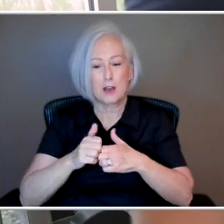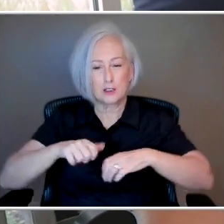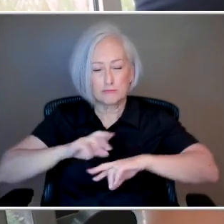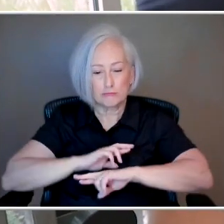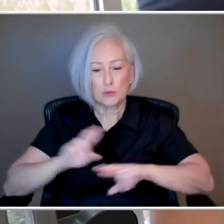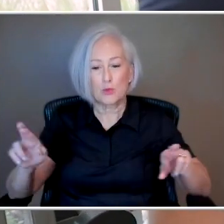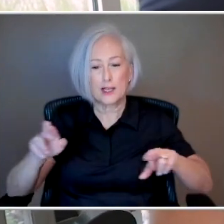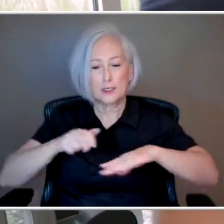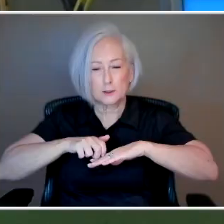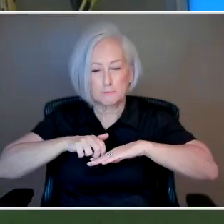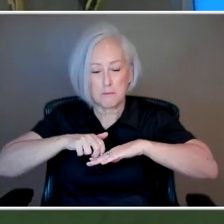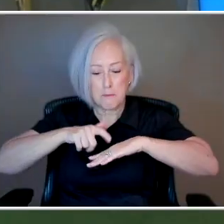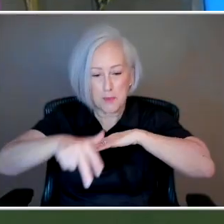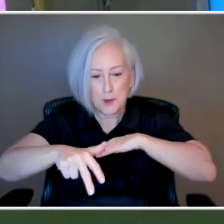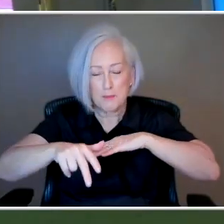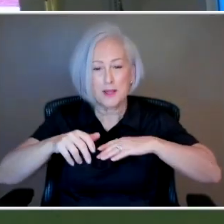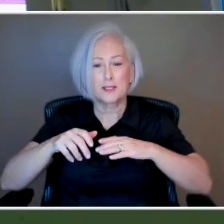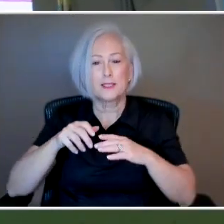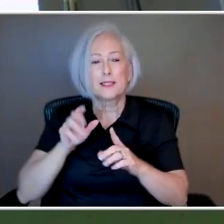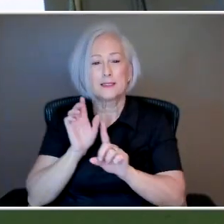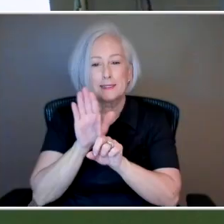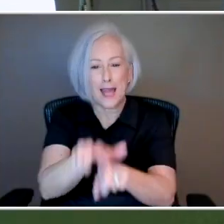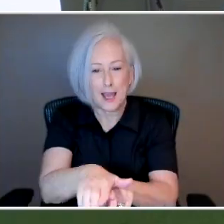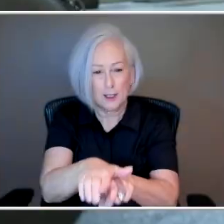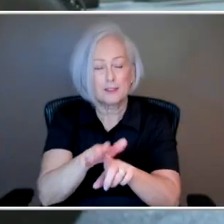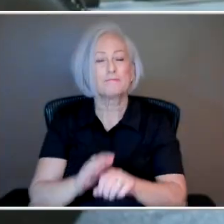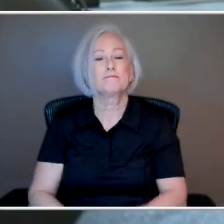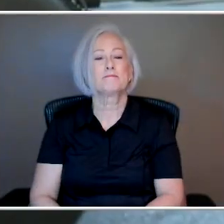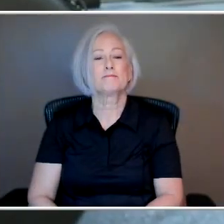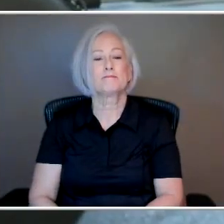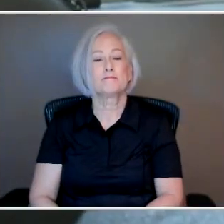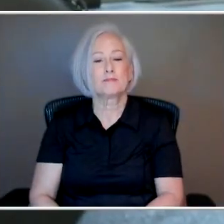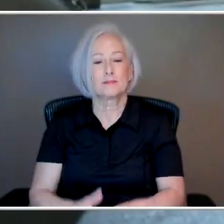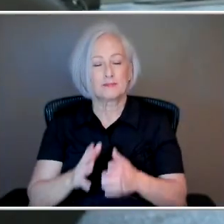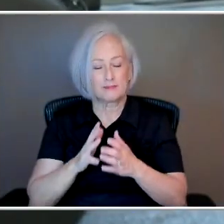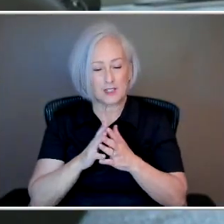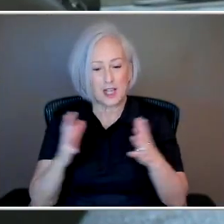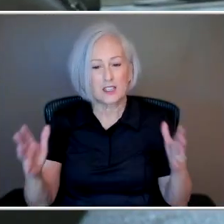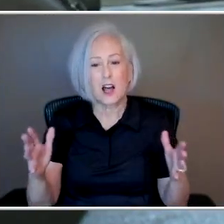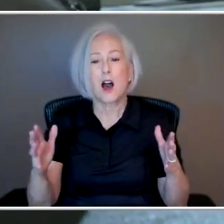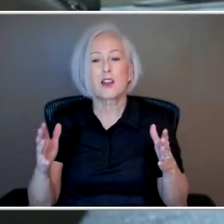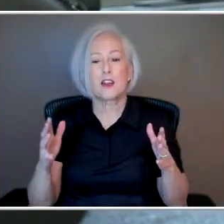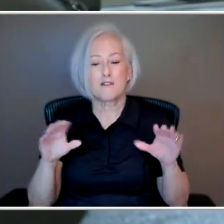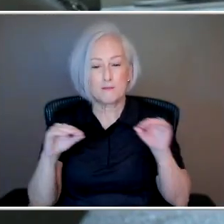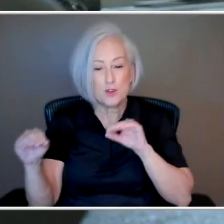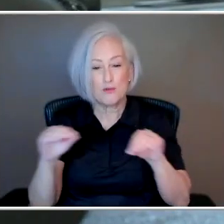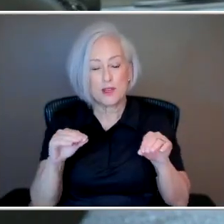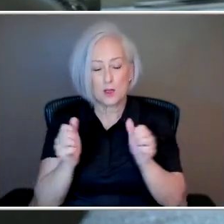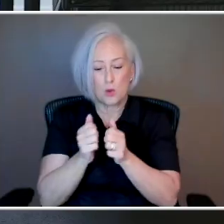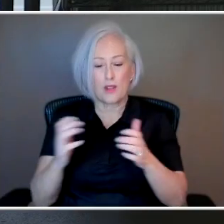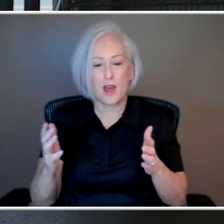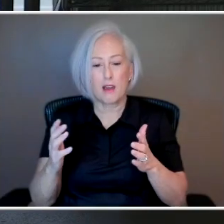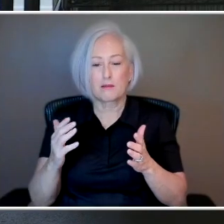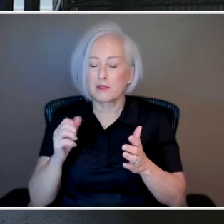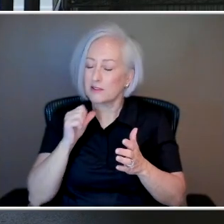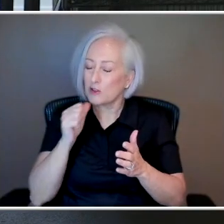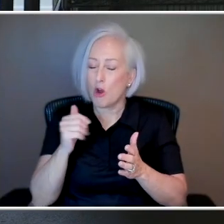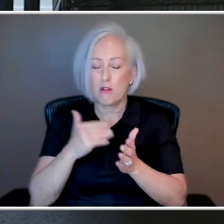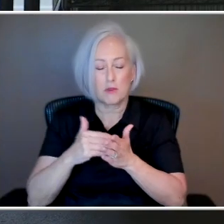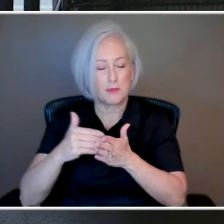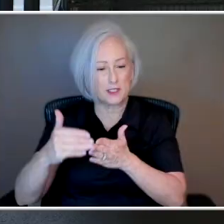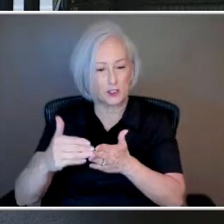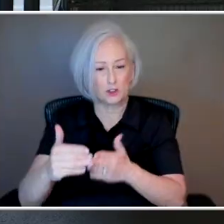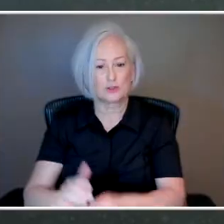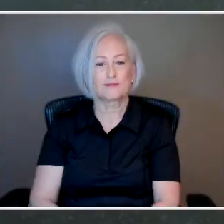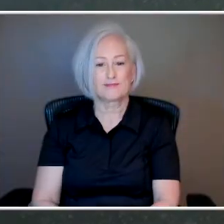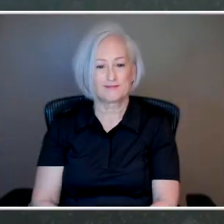quick, explosive, but not a lot of repetitions. There you go. My goal in every training session is to try to get them to smile as